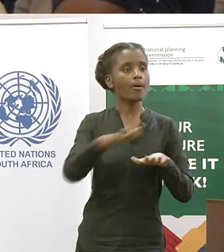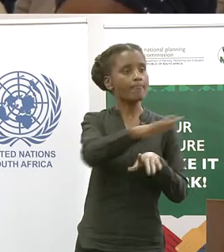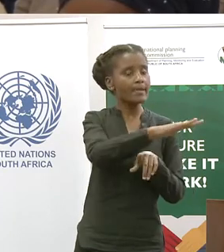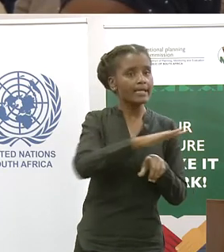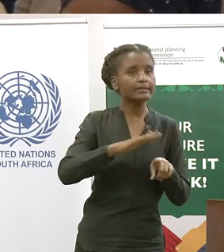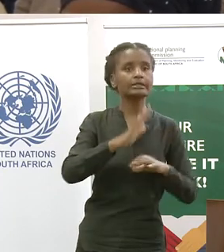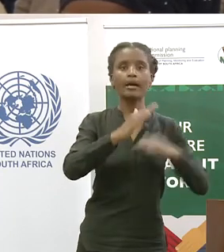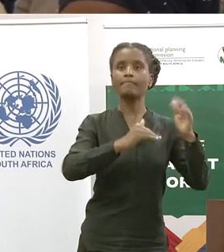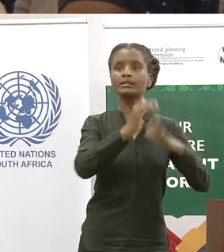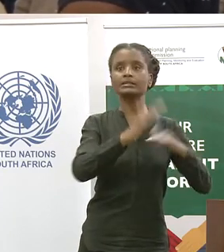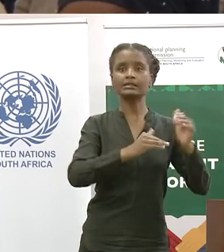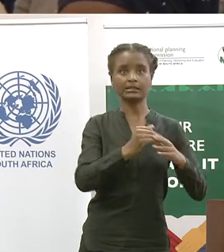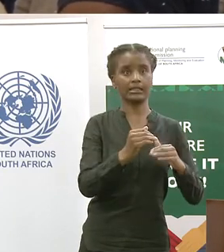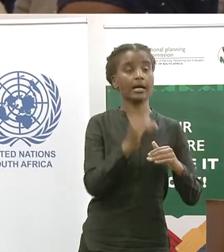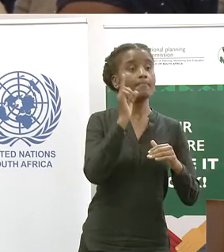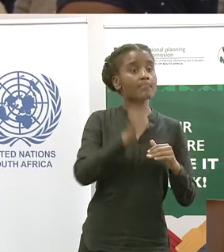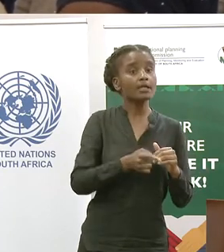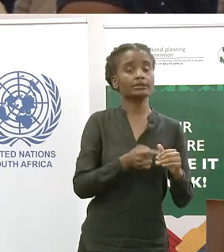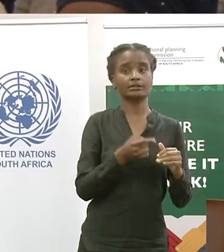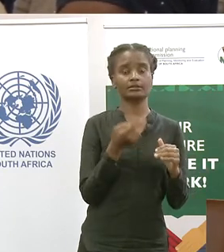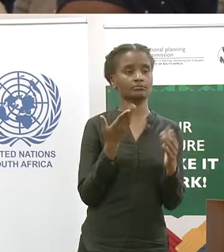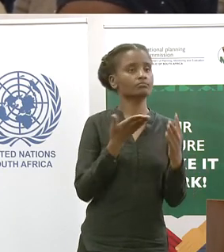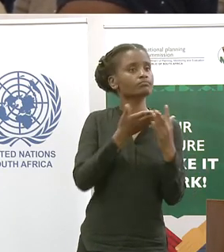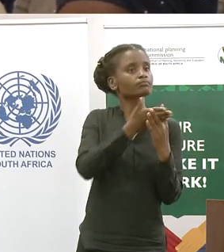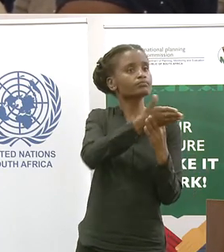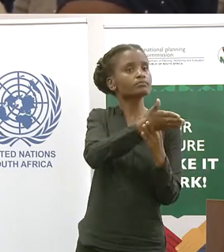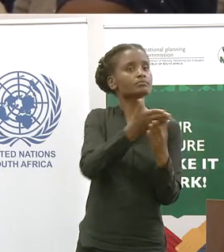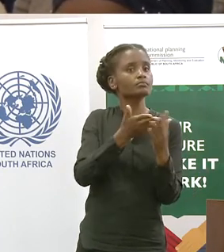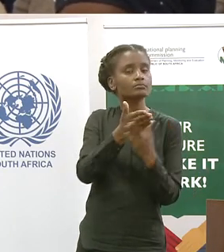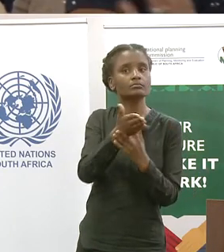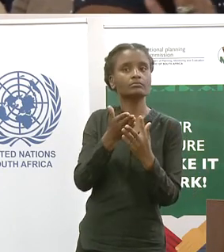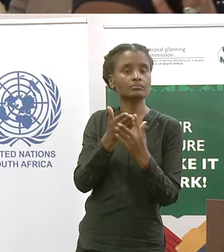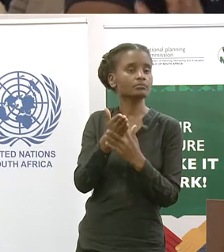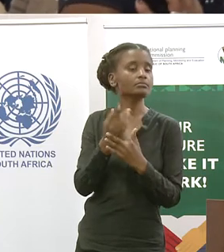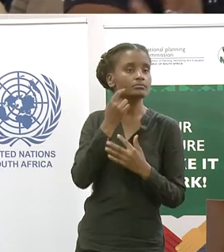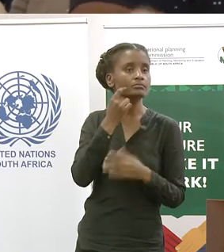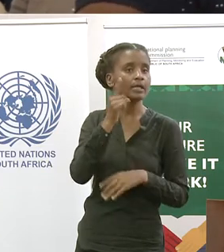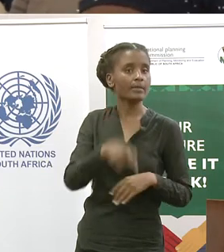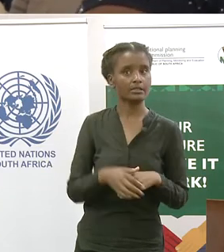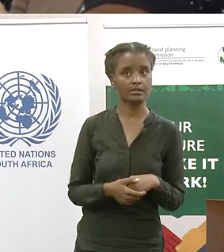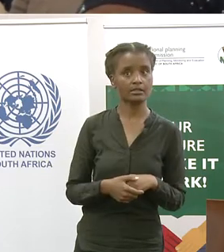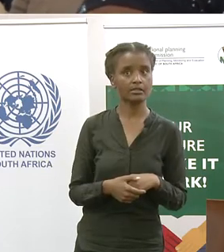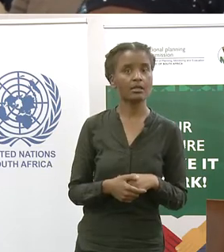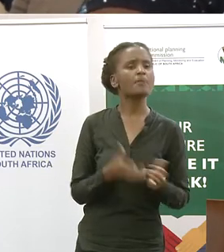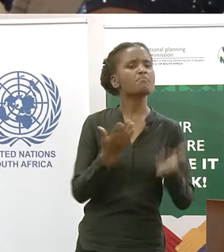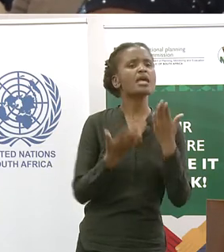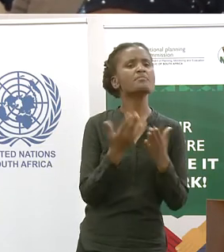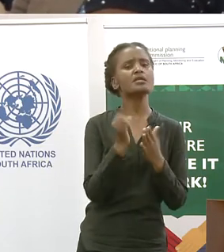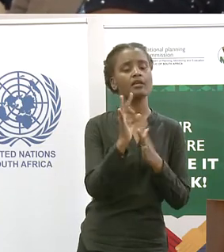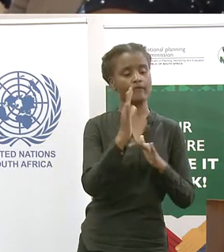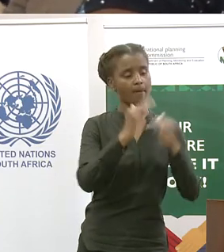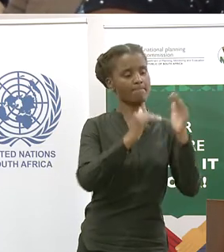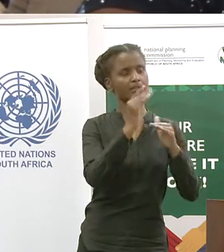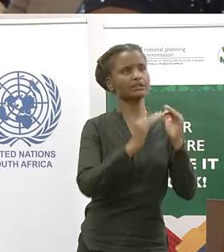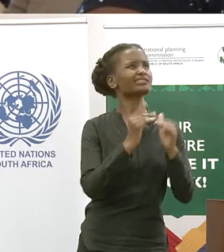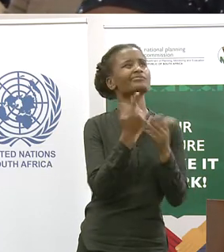that has a number of years, let's say 100 or